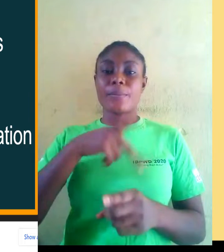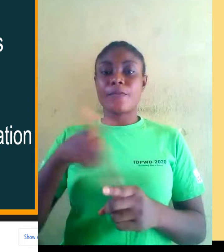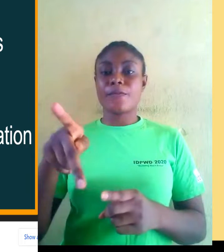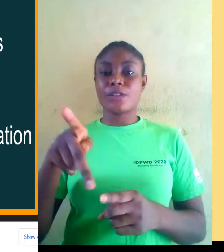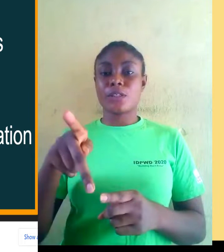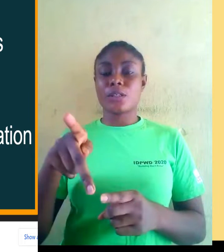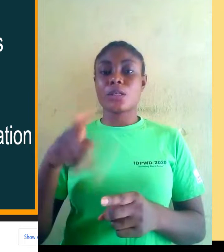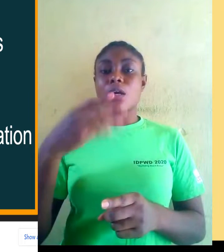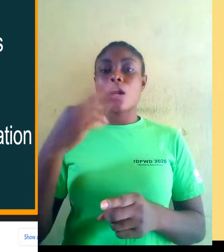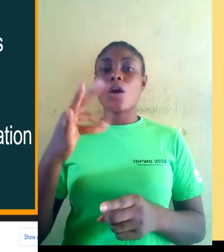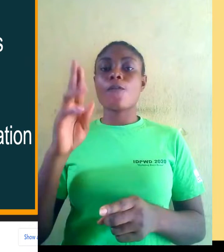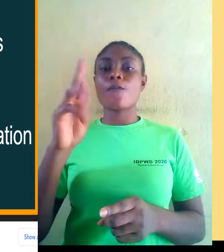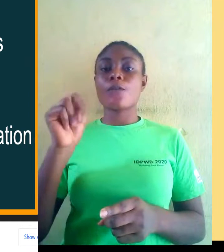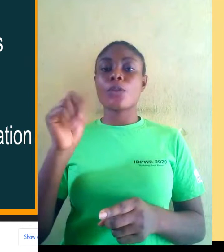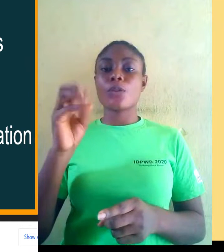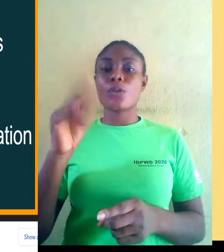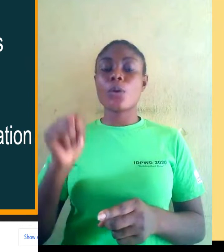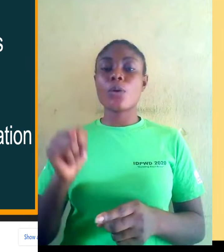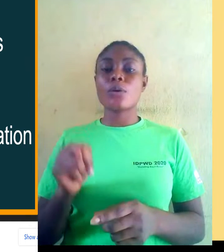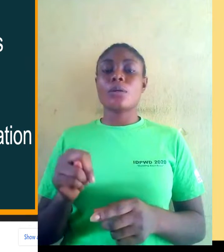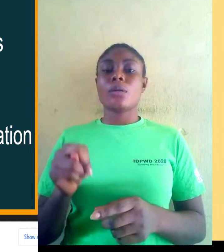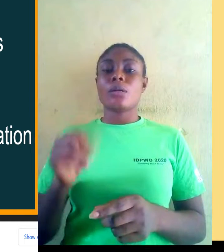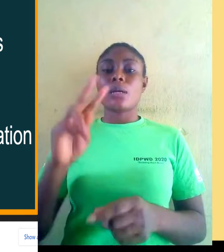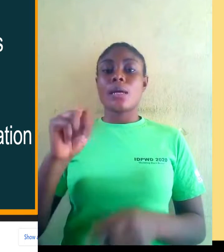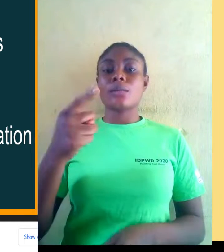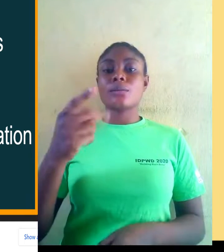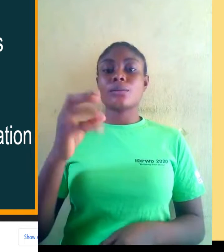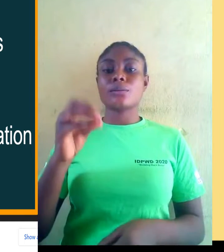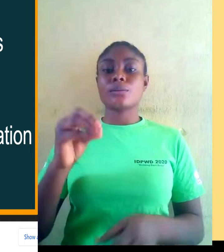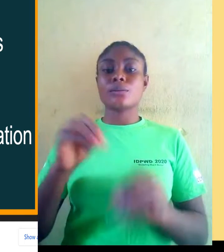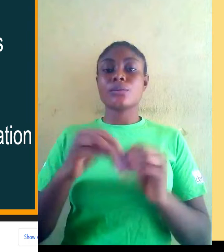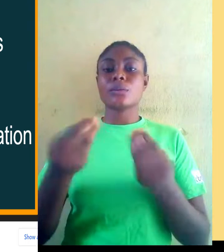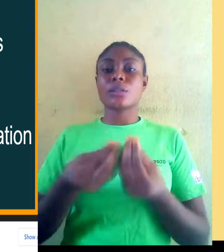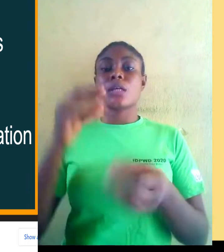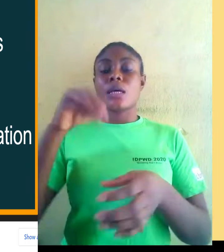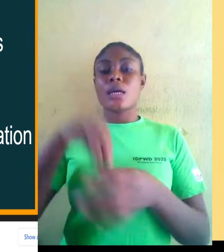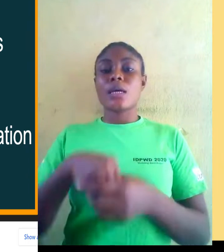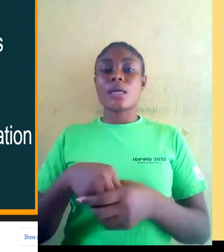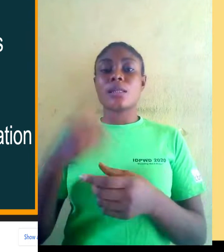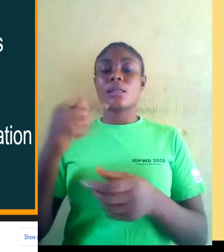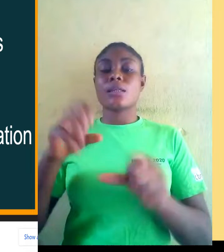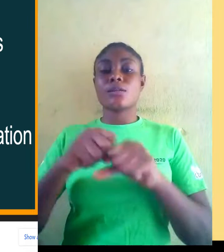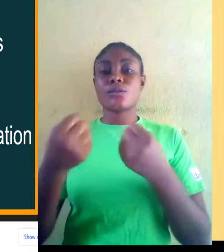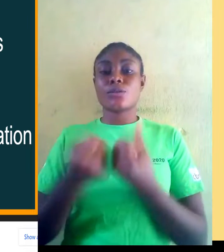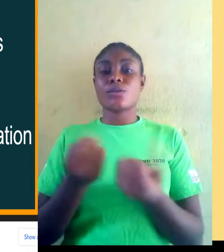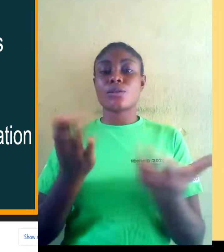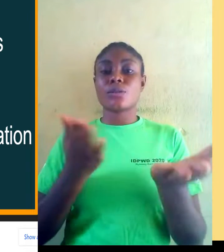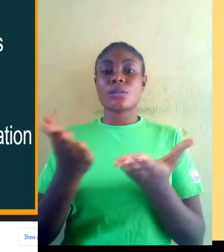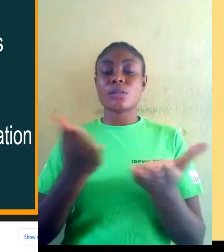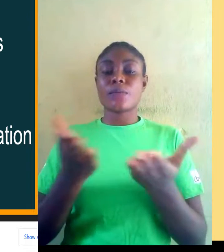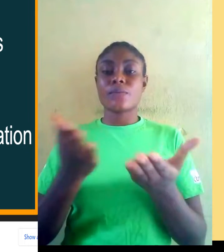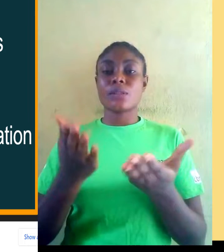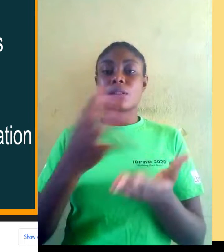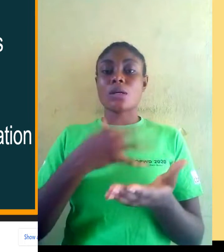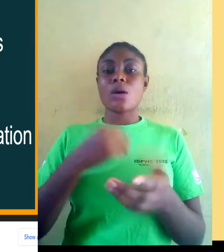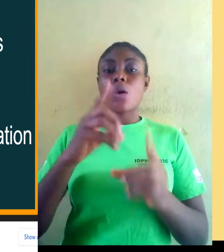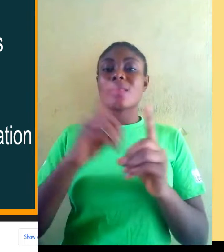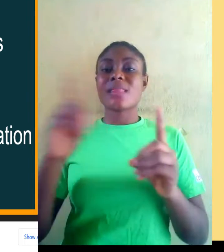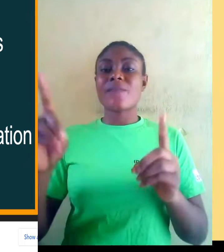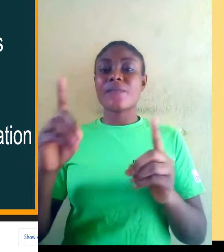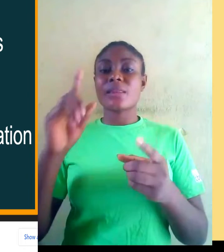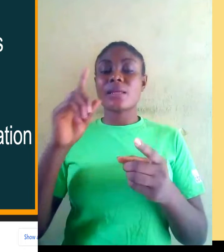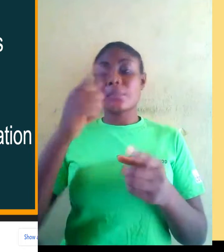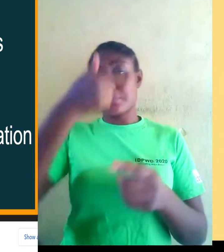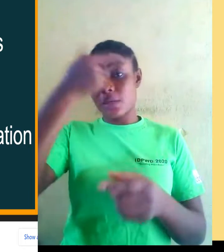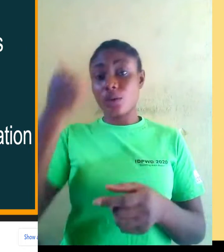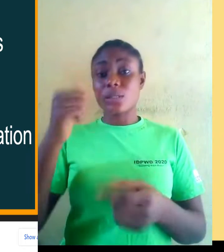of non-existent organizations in the social services sector, or diverted because